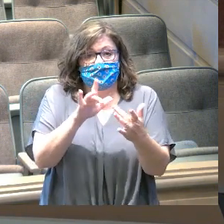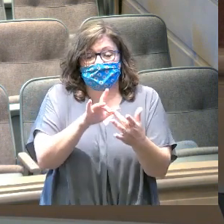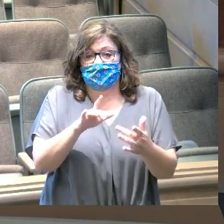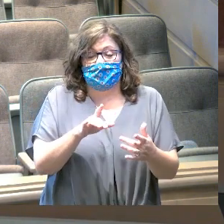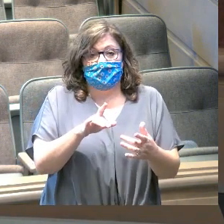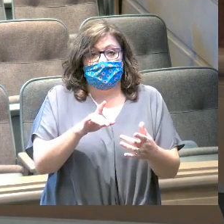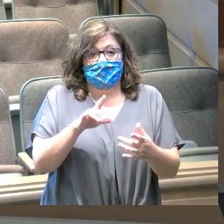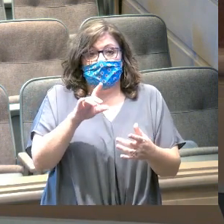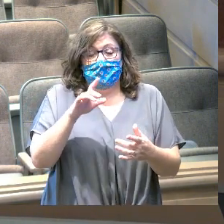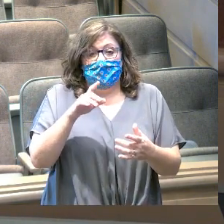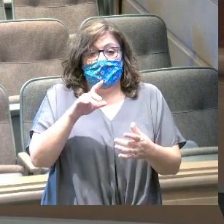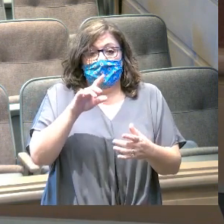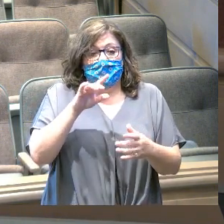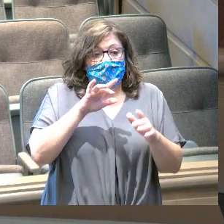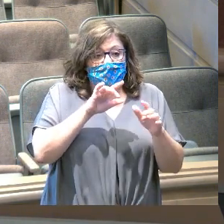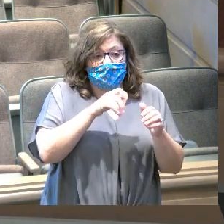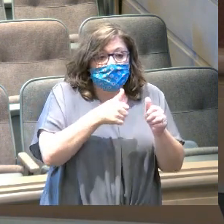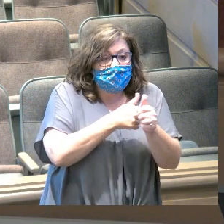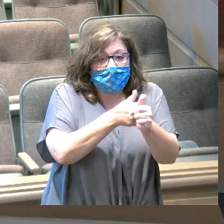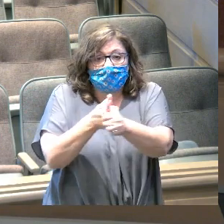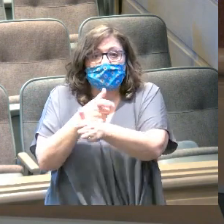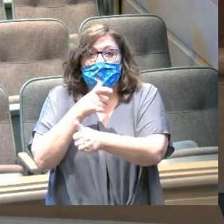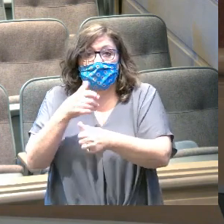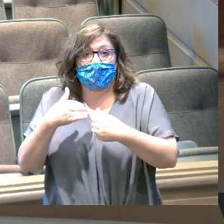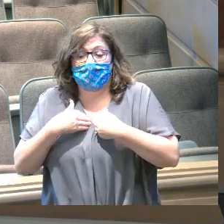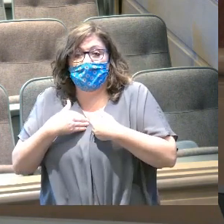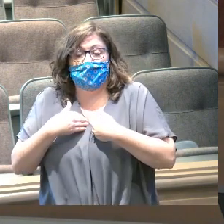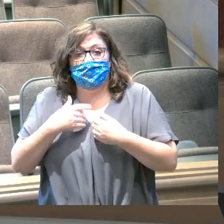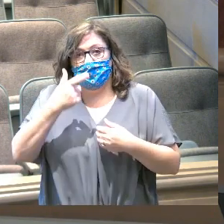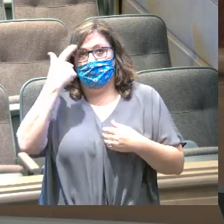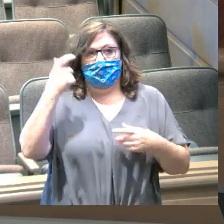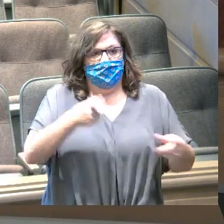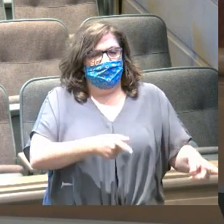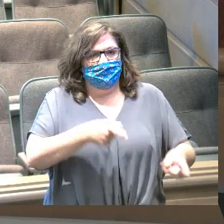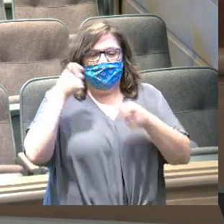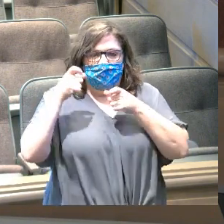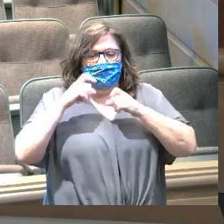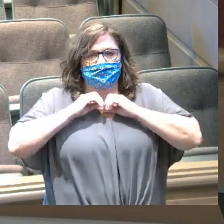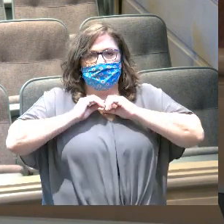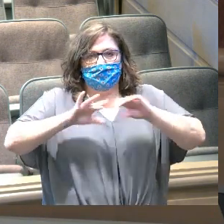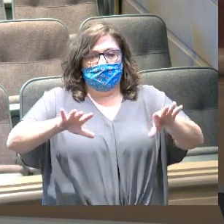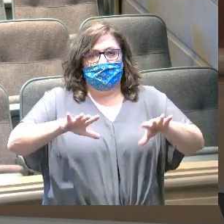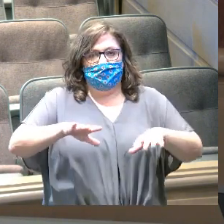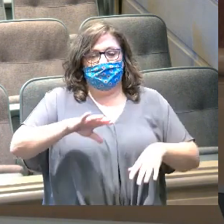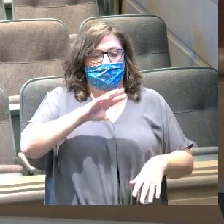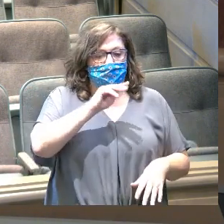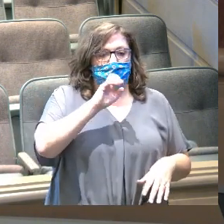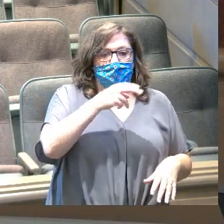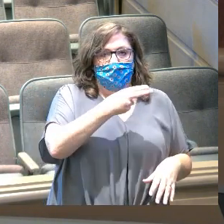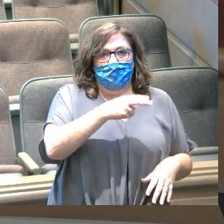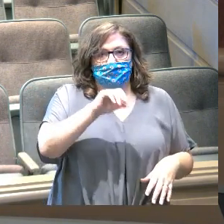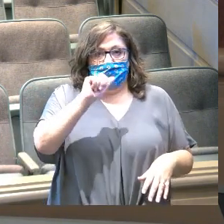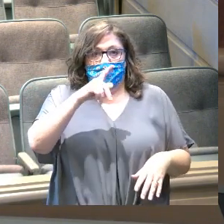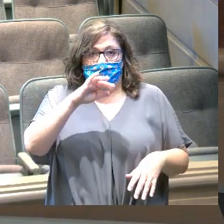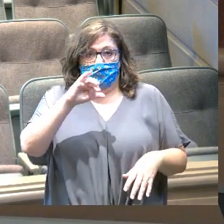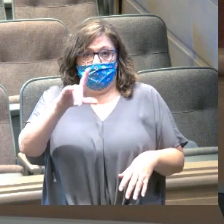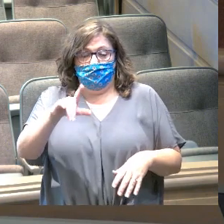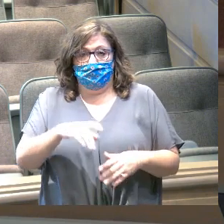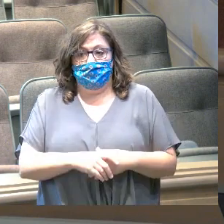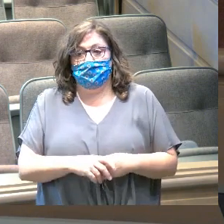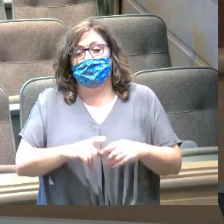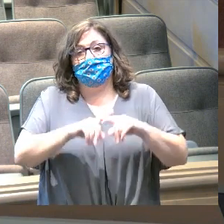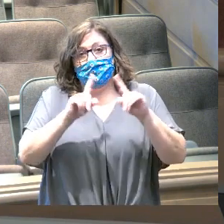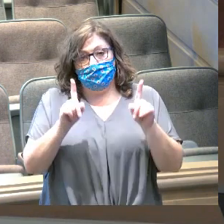rapid spread that we experienced here in March and early April. However, we've heard from